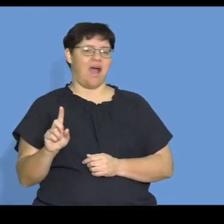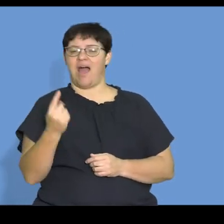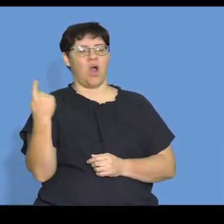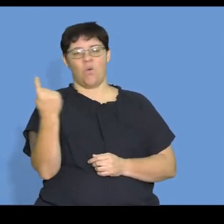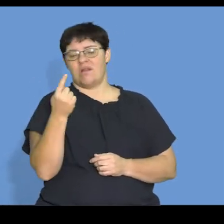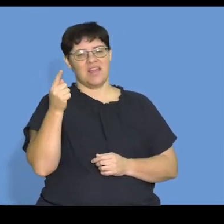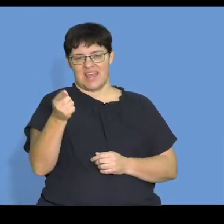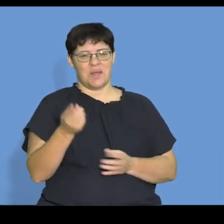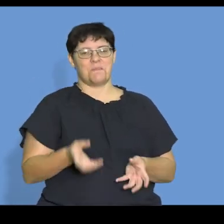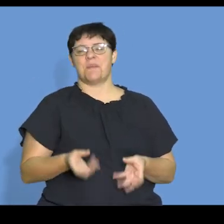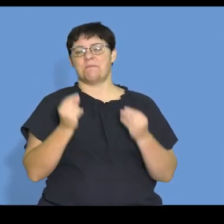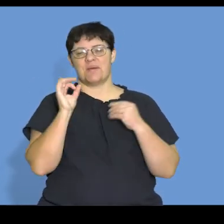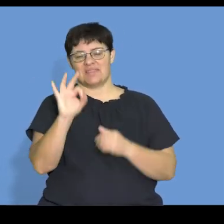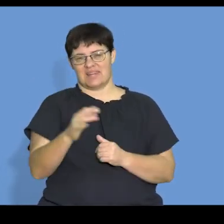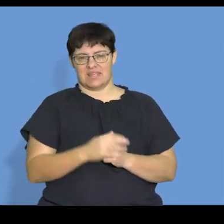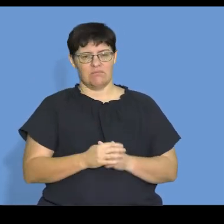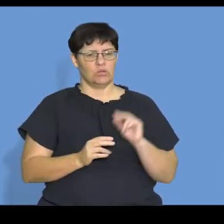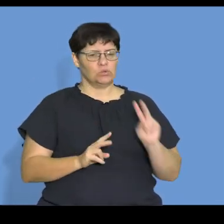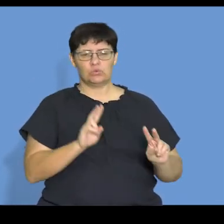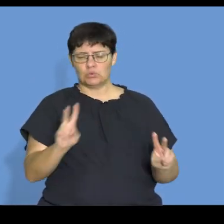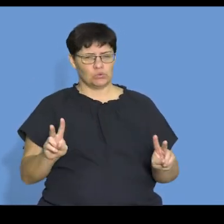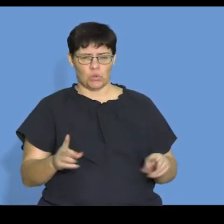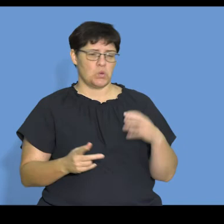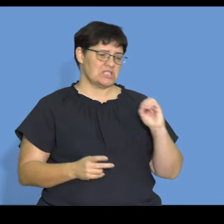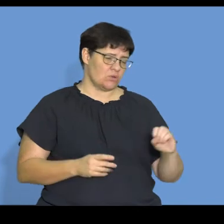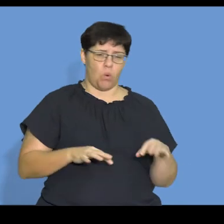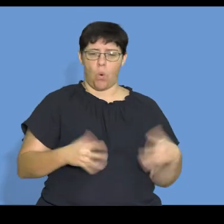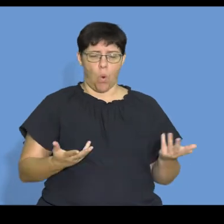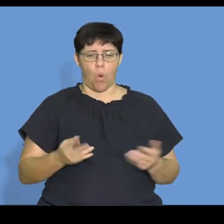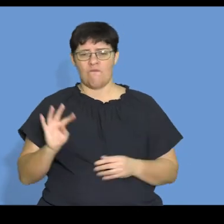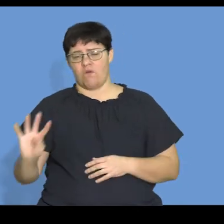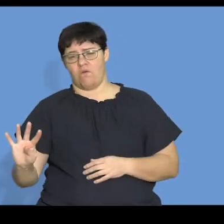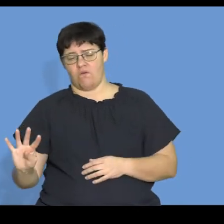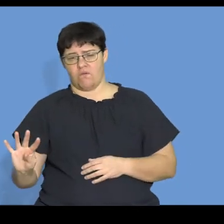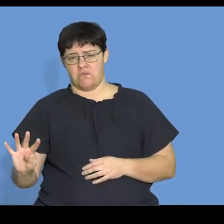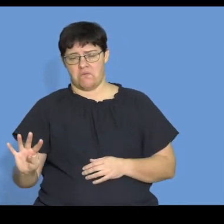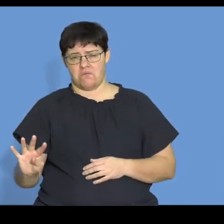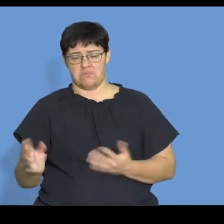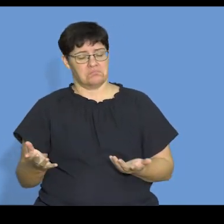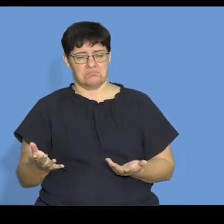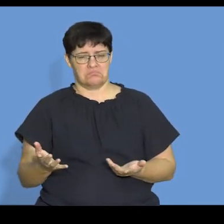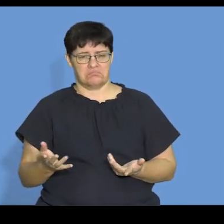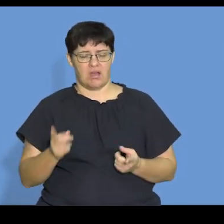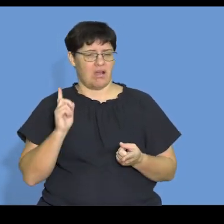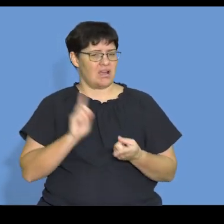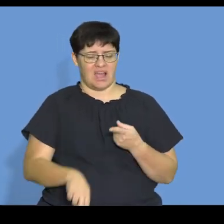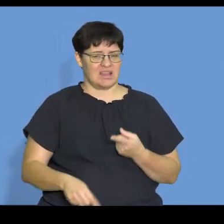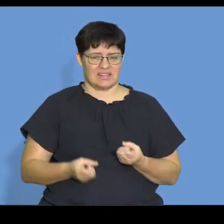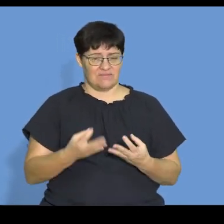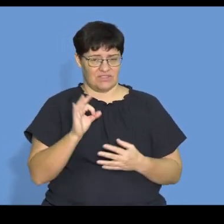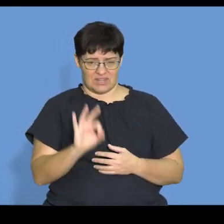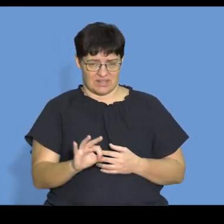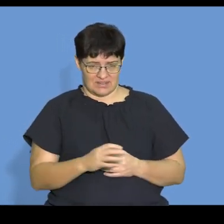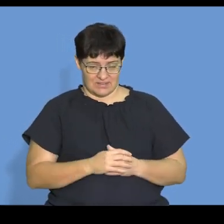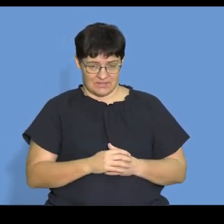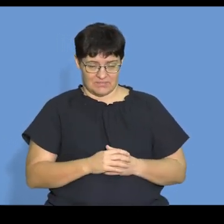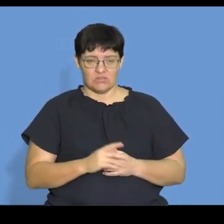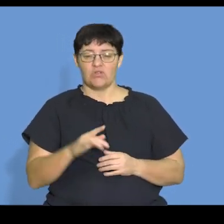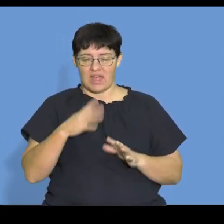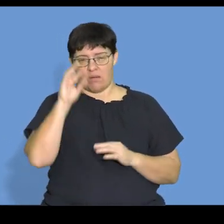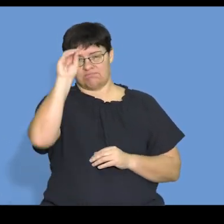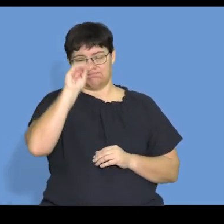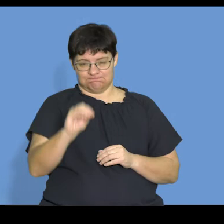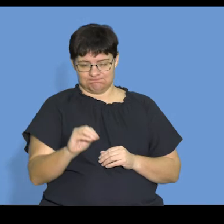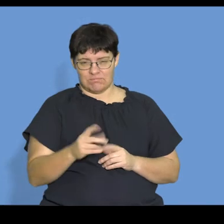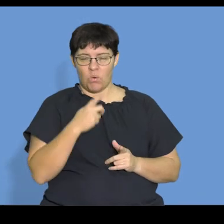can give you 3, because 2 and 2, it's either 0 or 4. It will not give you 3. So that's how you can list them if you want